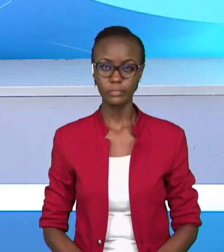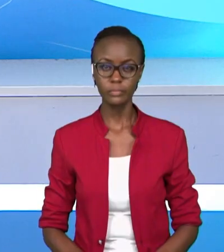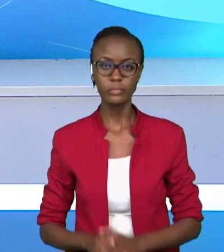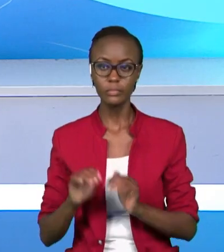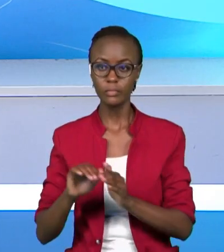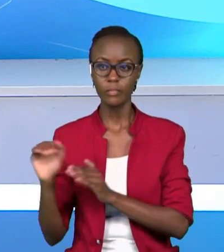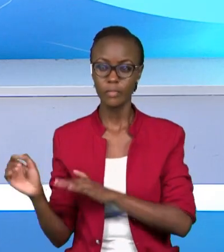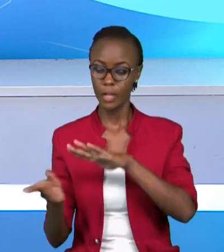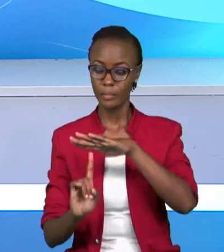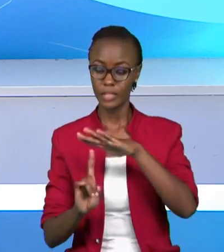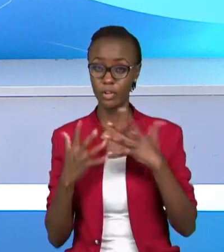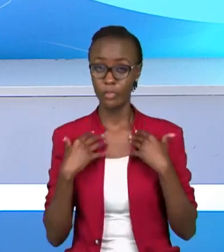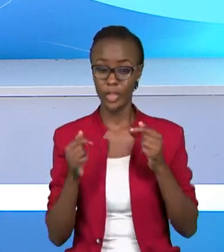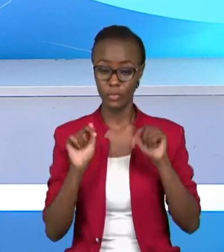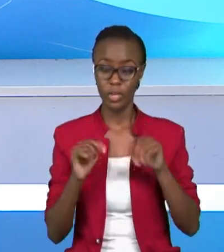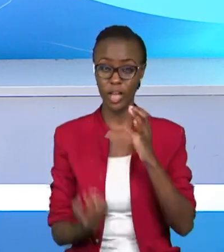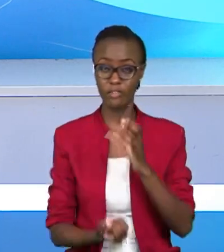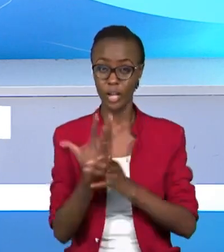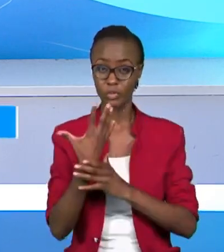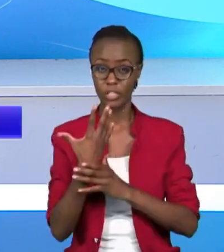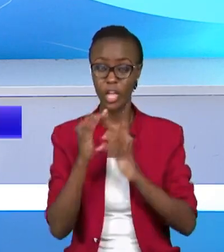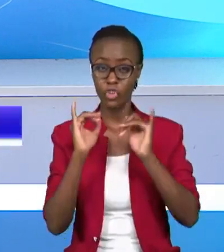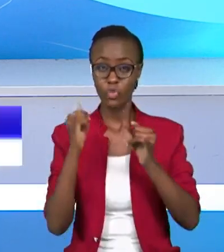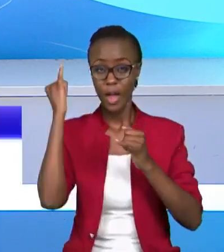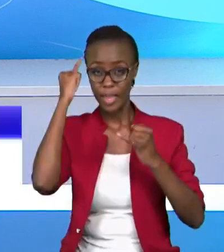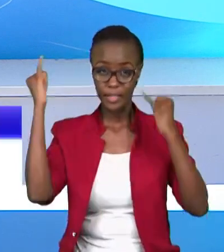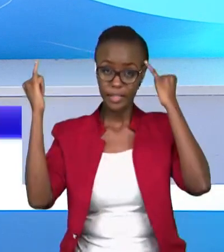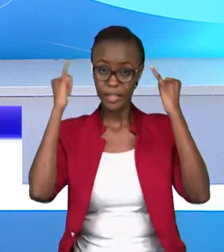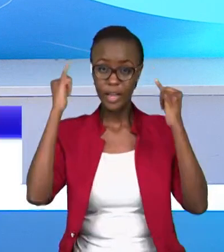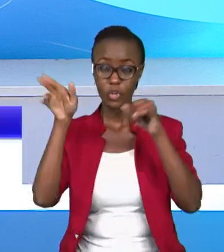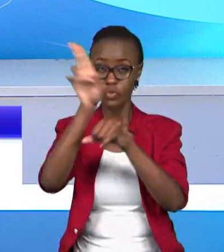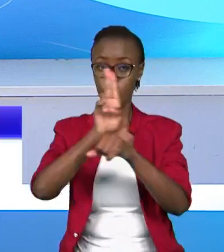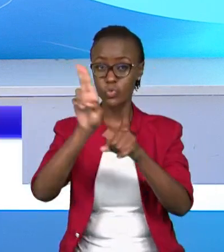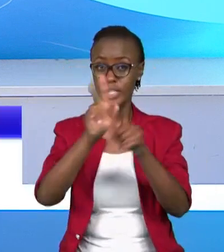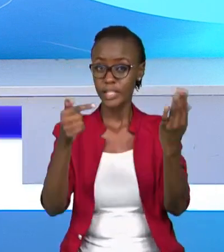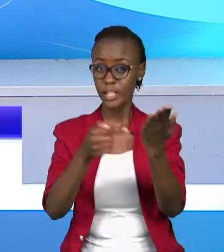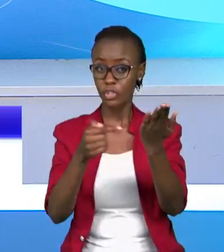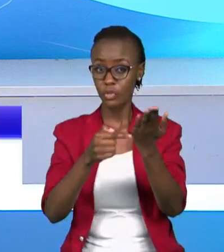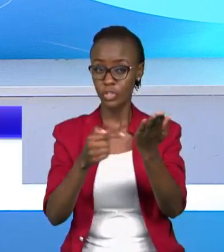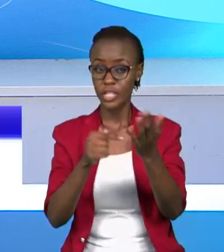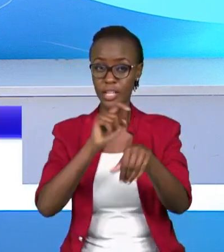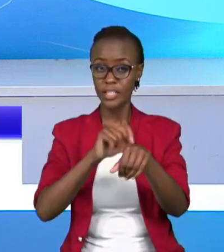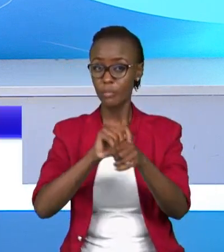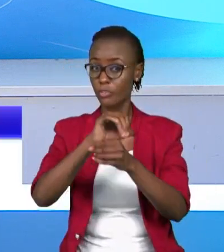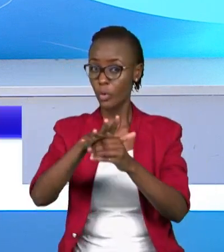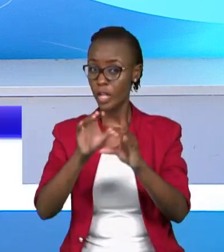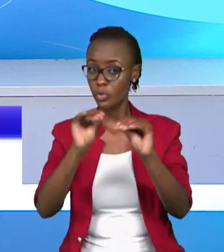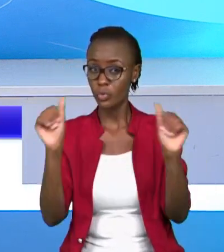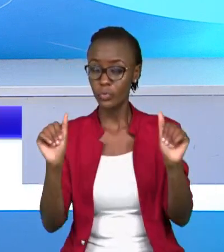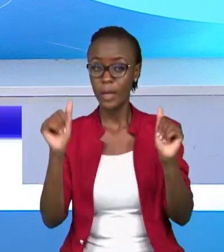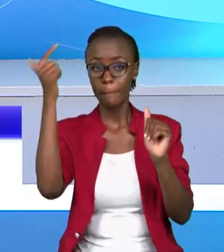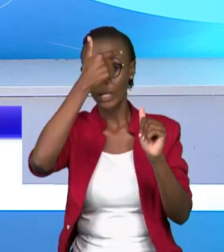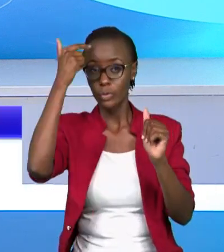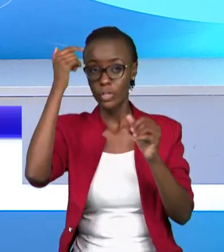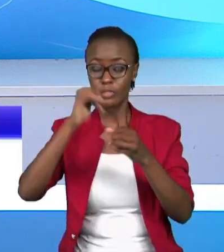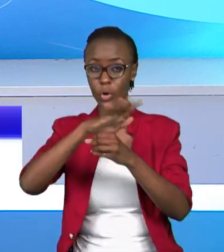The Ministry of Health today has launched approaches of the use of digital tools in the COVID-19 response. This comes after the COVID-19 pandemic